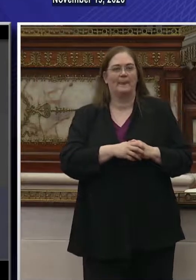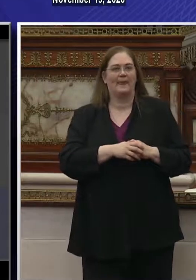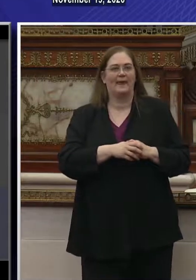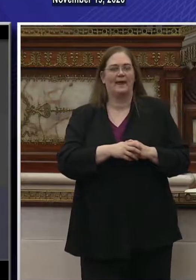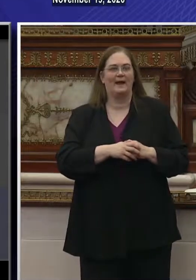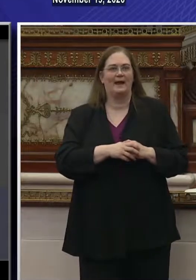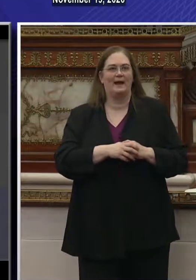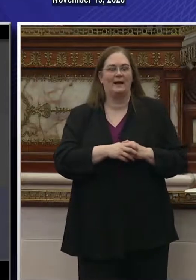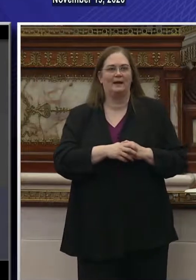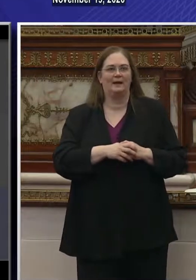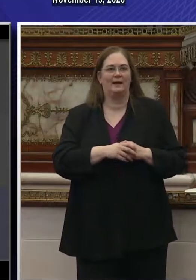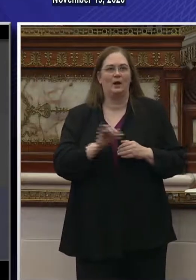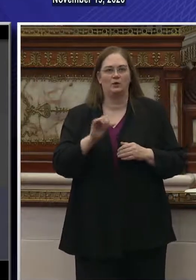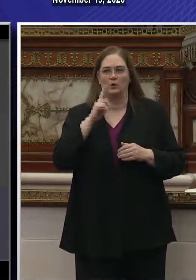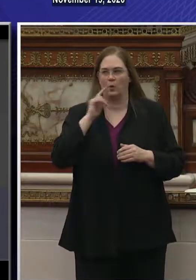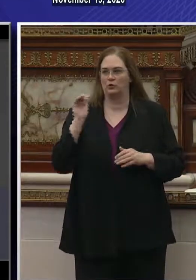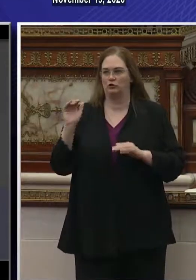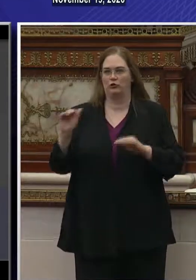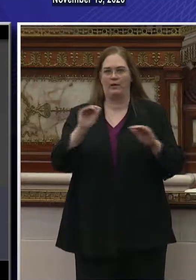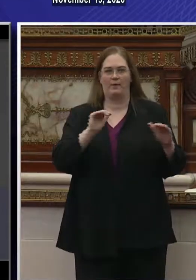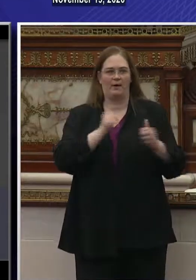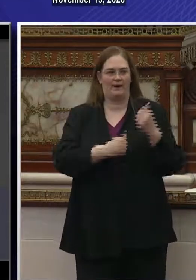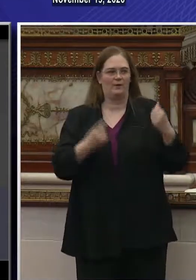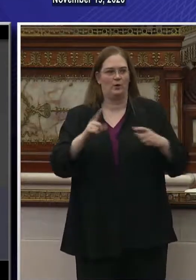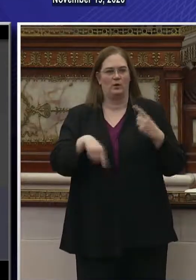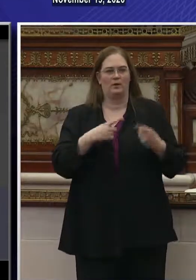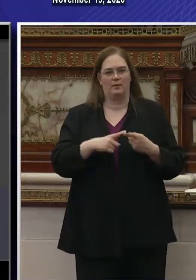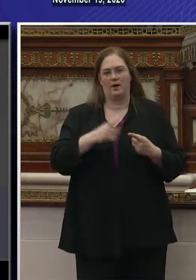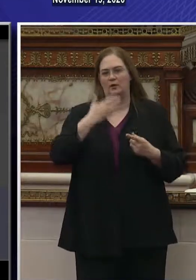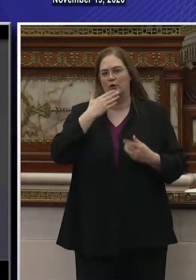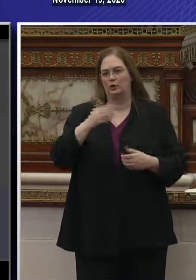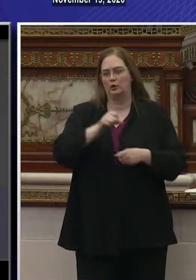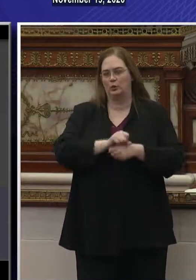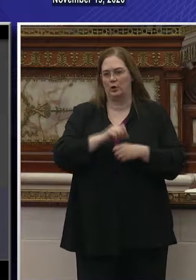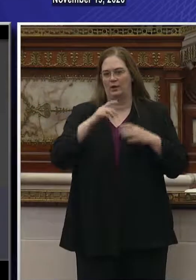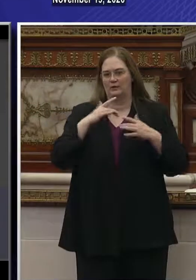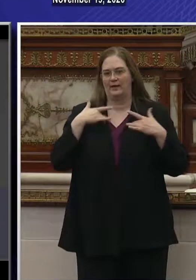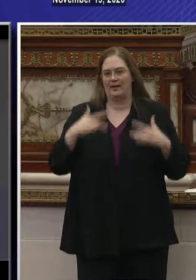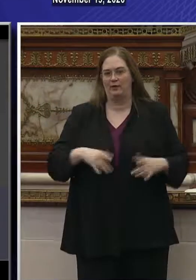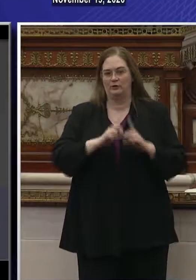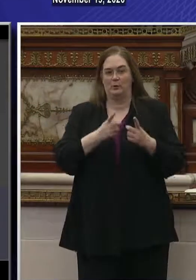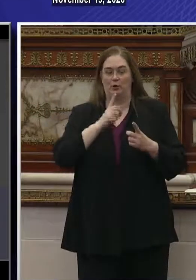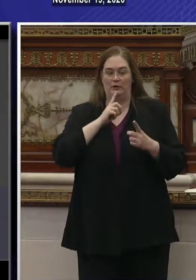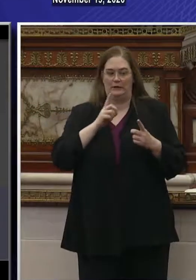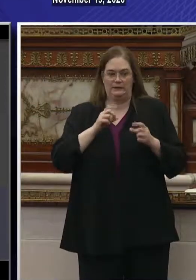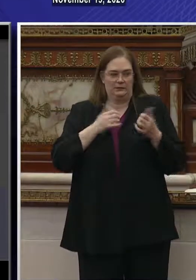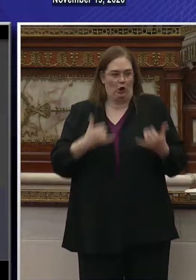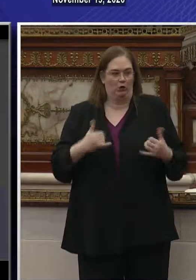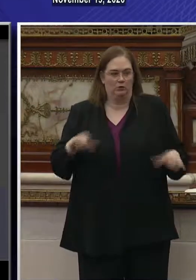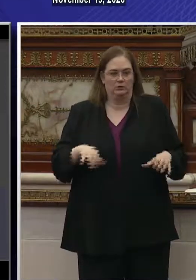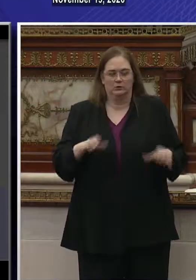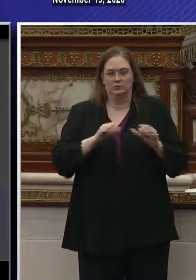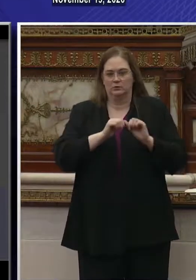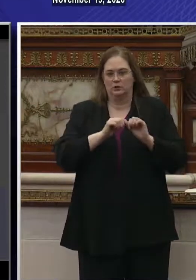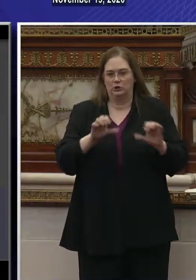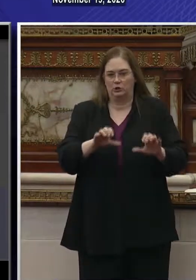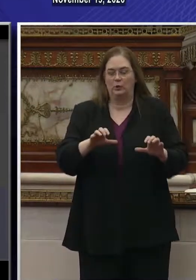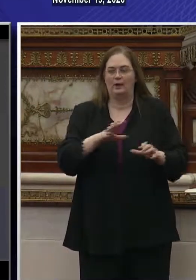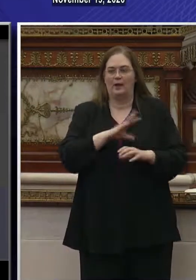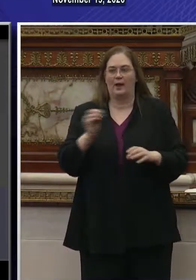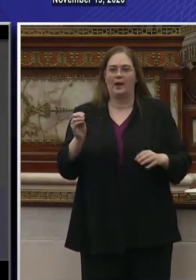I also want to remind everybody, about the good work that the health department is doing, and